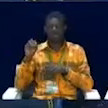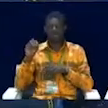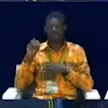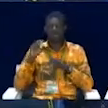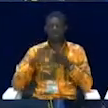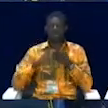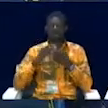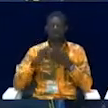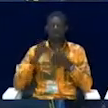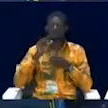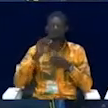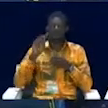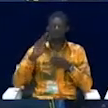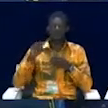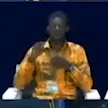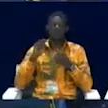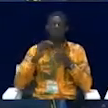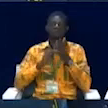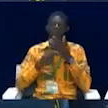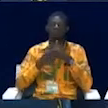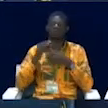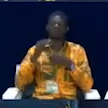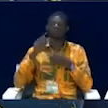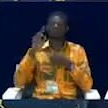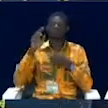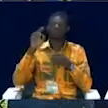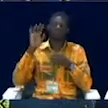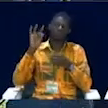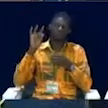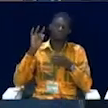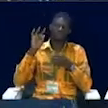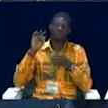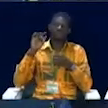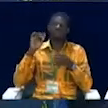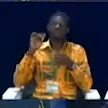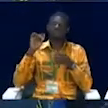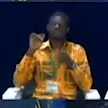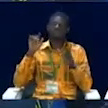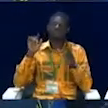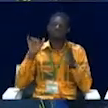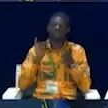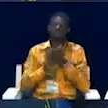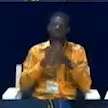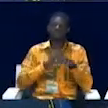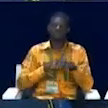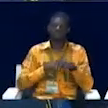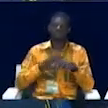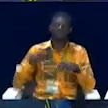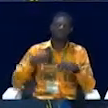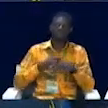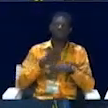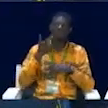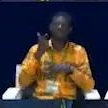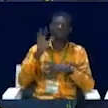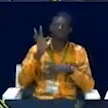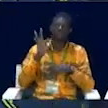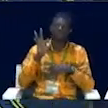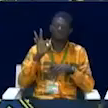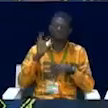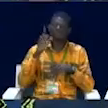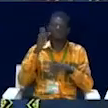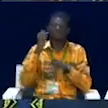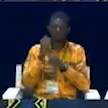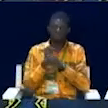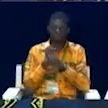confirmed pregnant. November 18, Daddy, that time, we are 29 years,